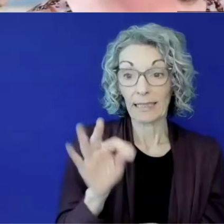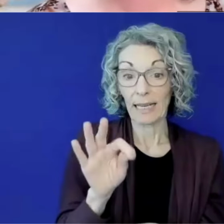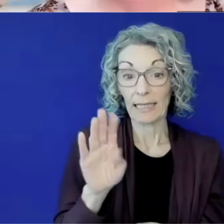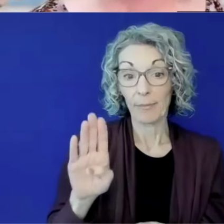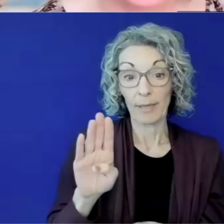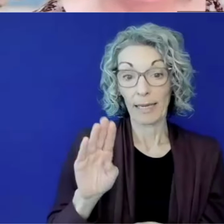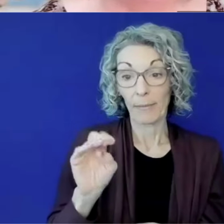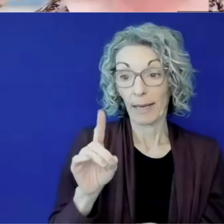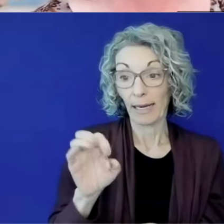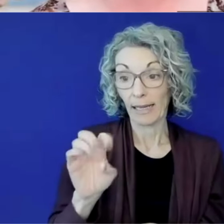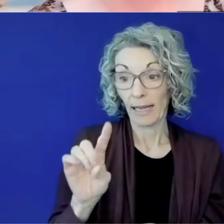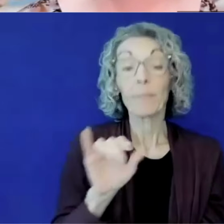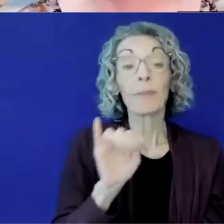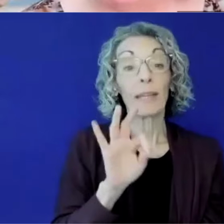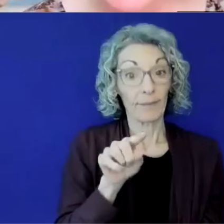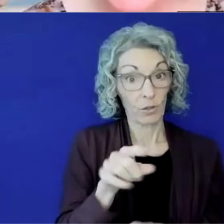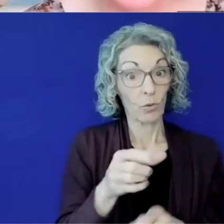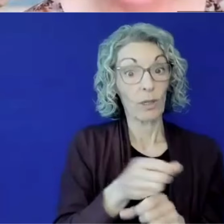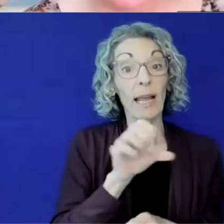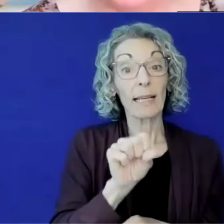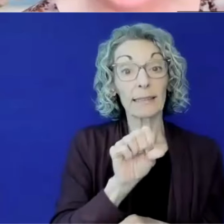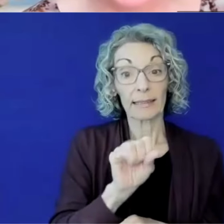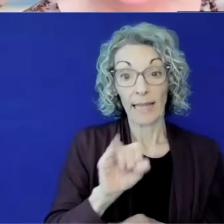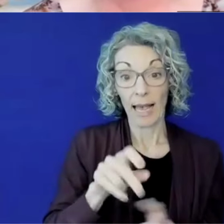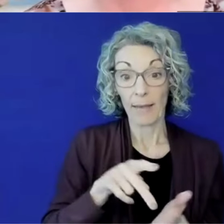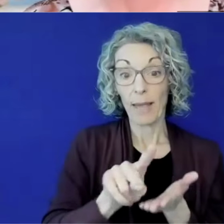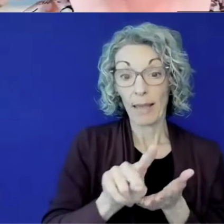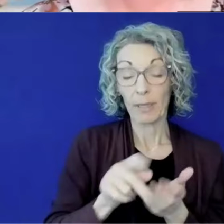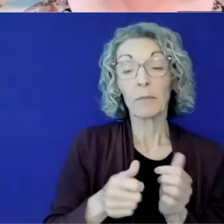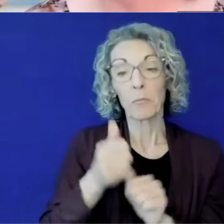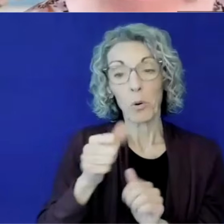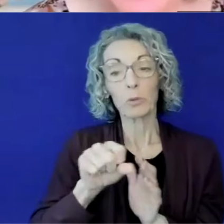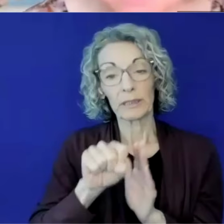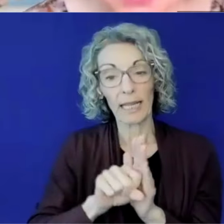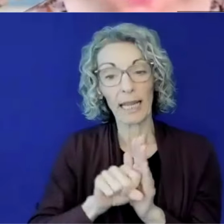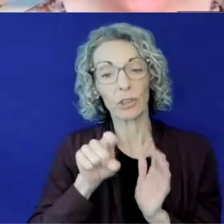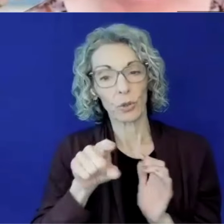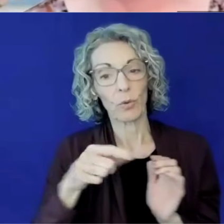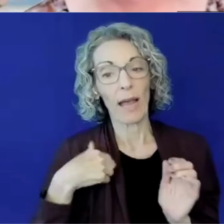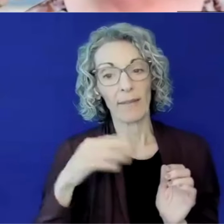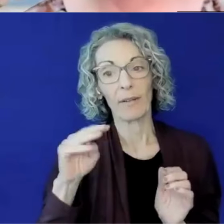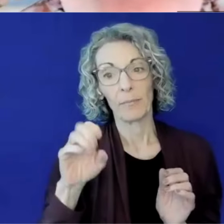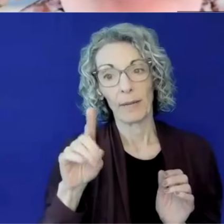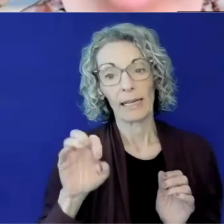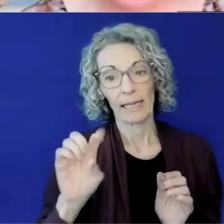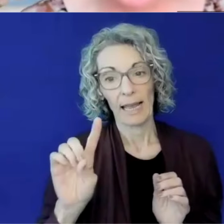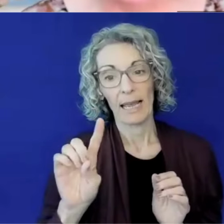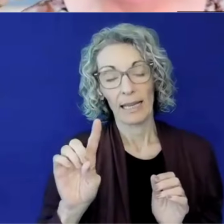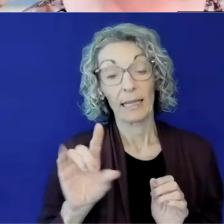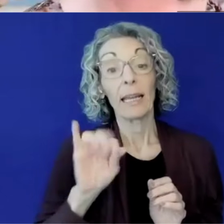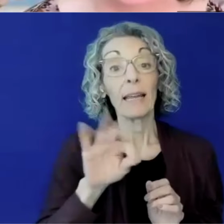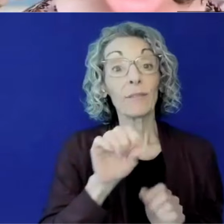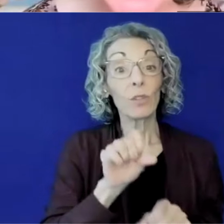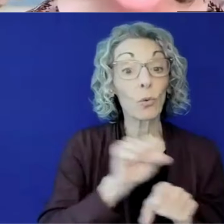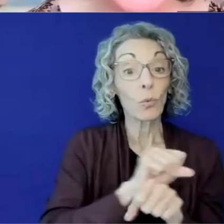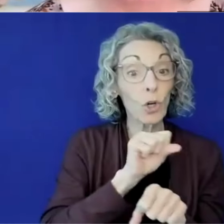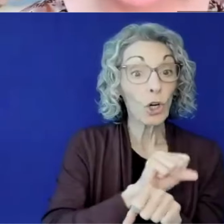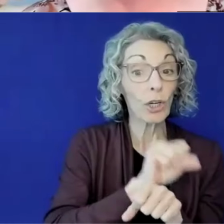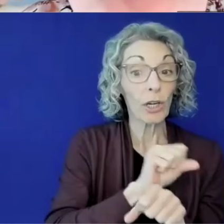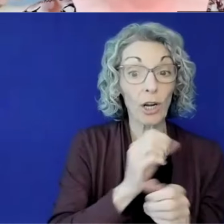you're getting an SSI payment, you've got Medicaid in most states. And even if you work and earn so much that